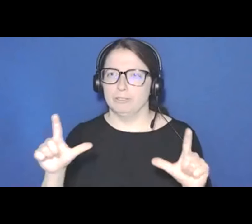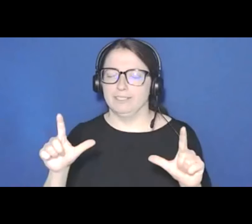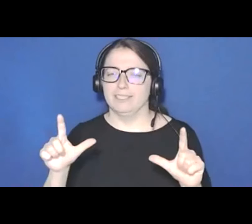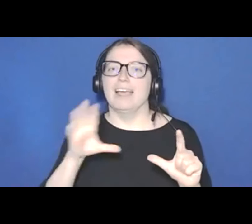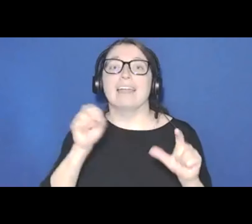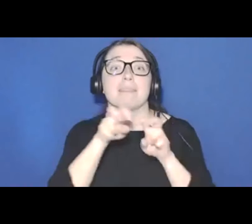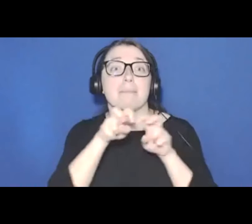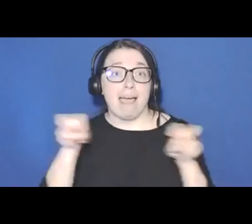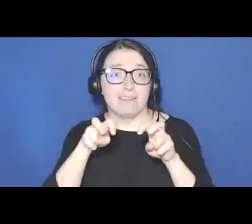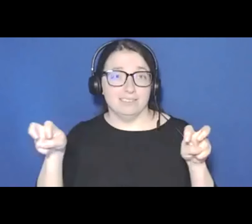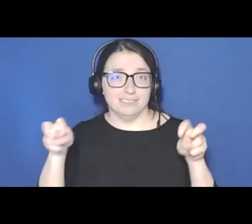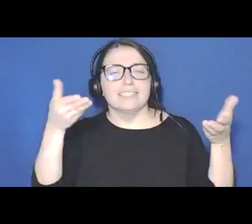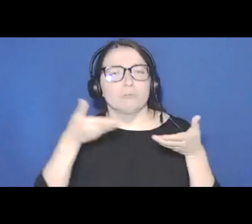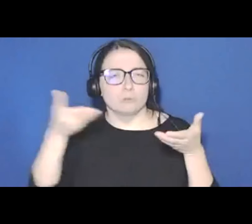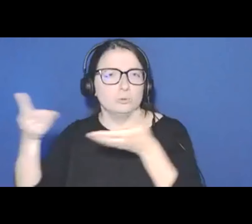today's session.